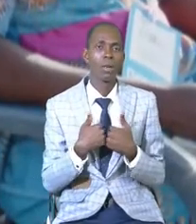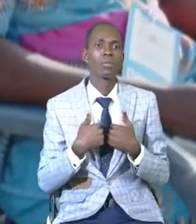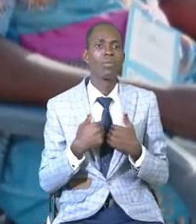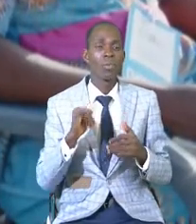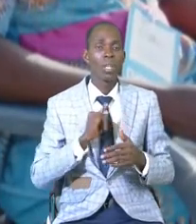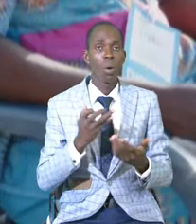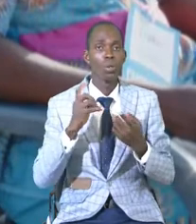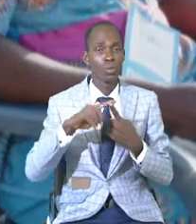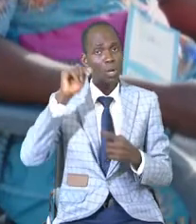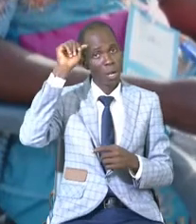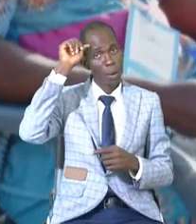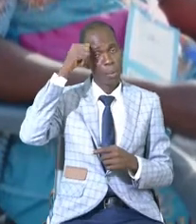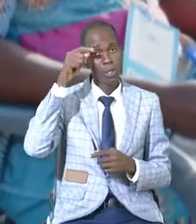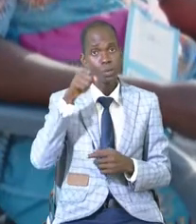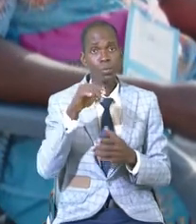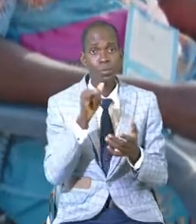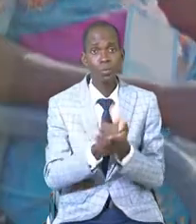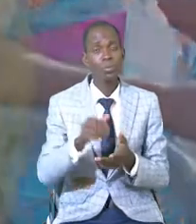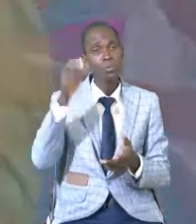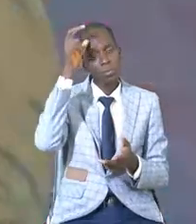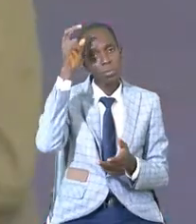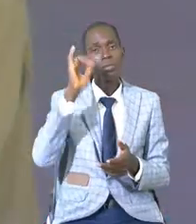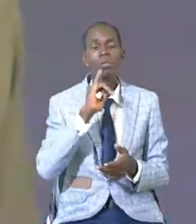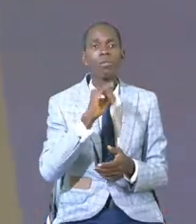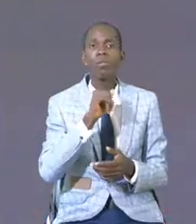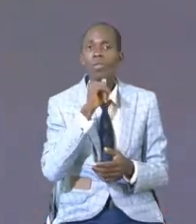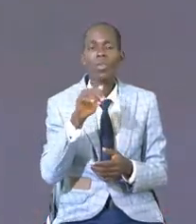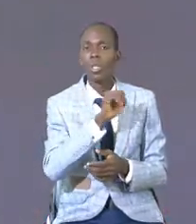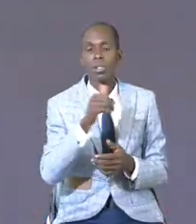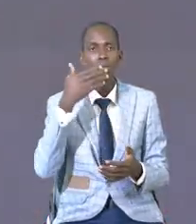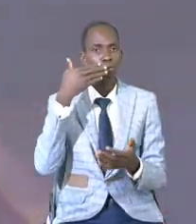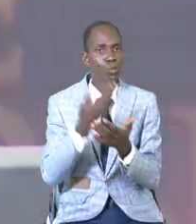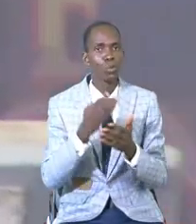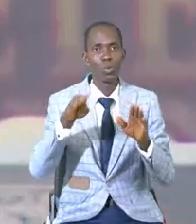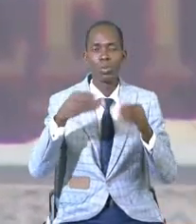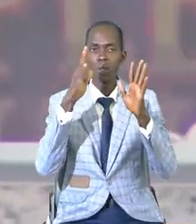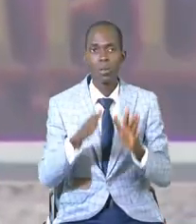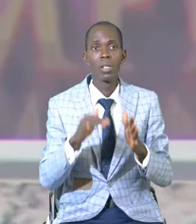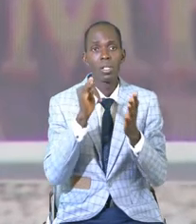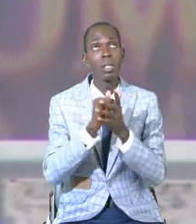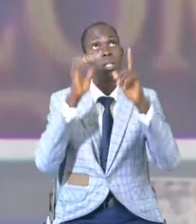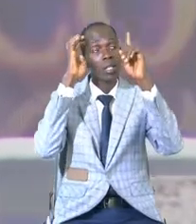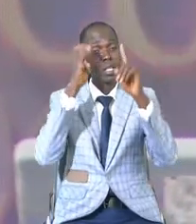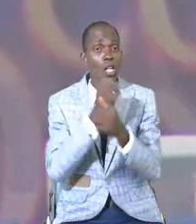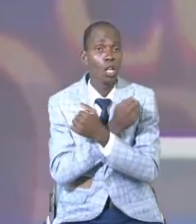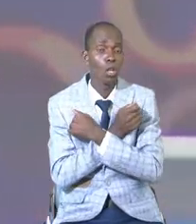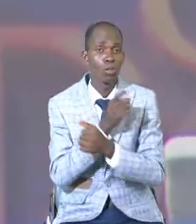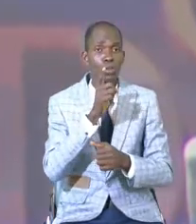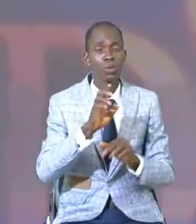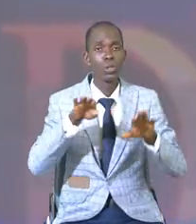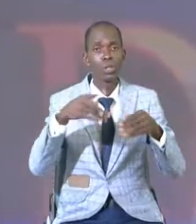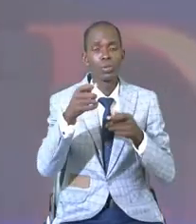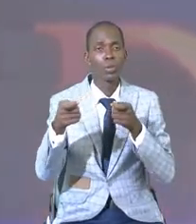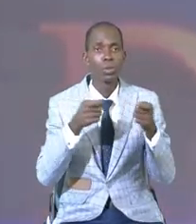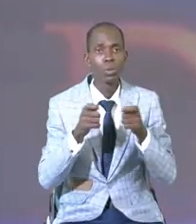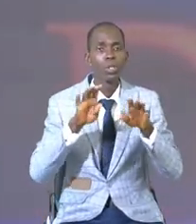that Satan is not such a good giver, that he loves you, he'll give you dominion, he'll give you whatever you